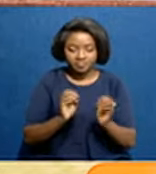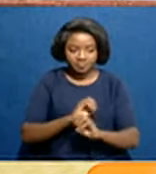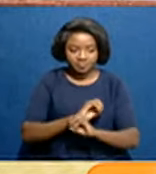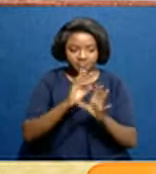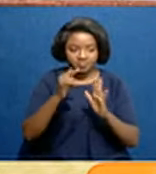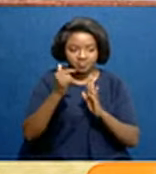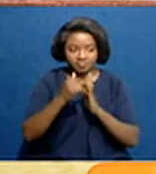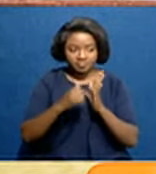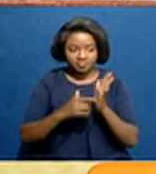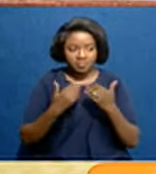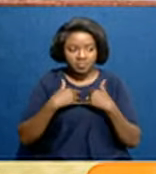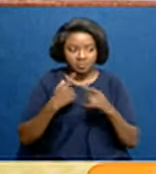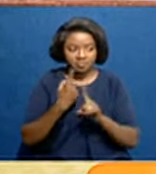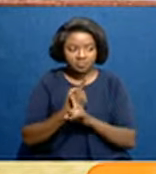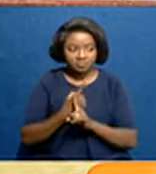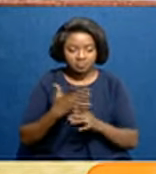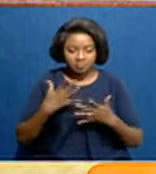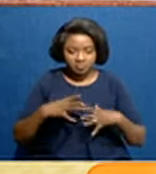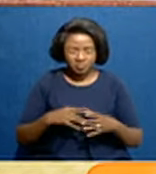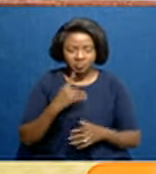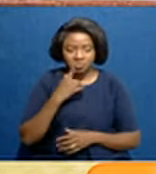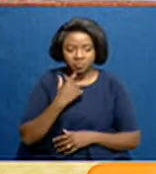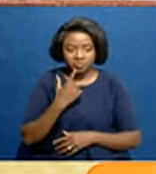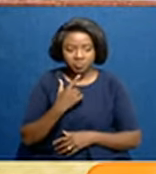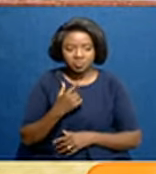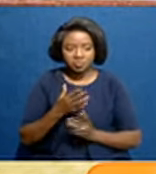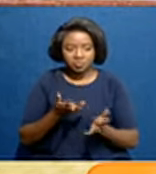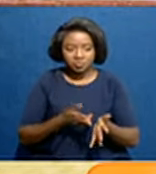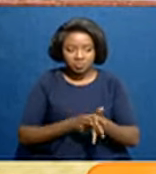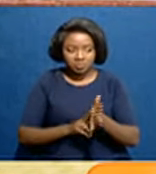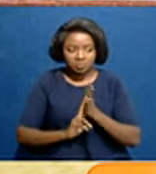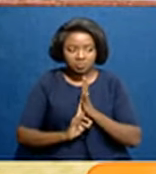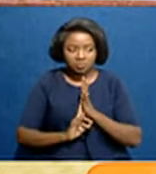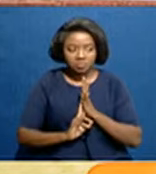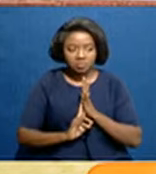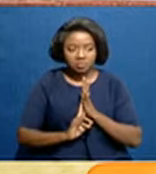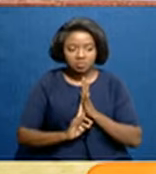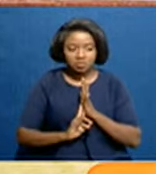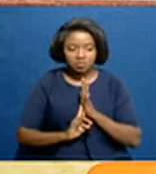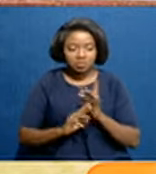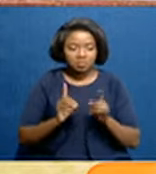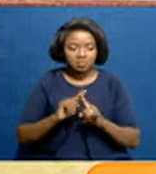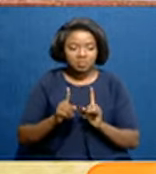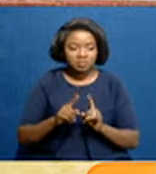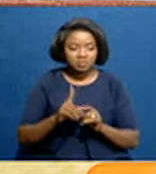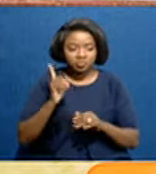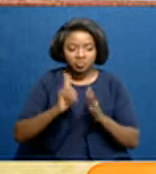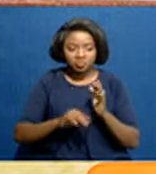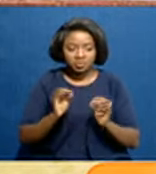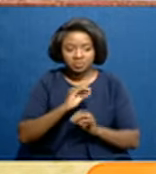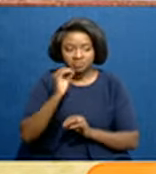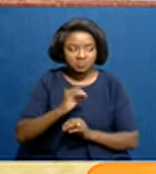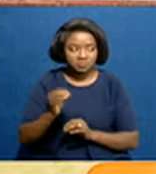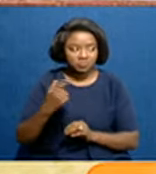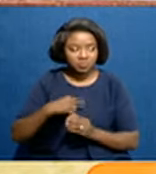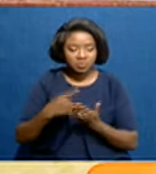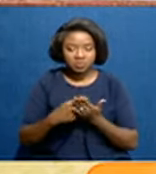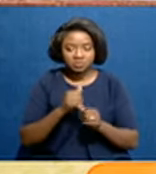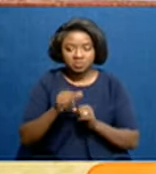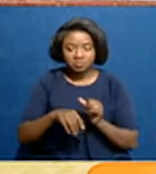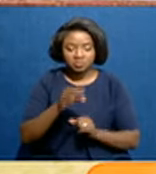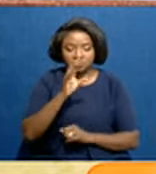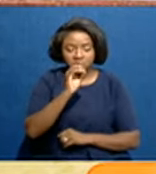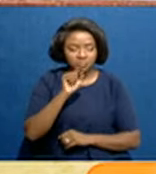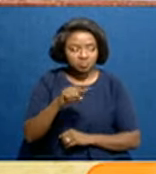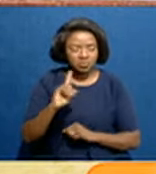are people who will have an added burden. But Jeff, what percentage are we talking about? We're talking about